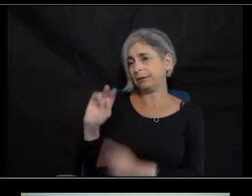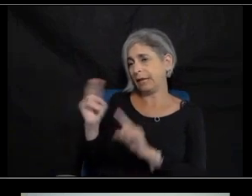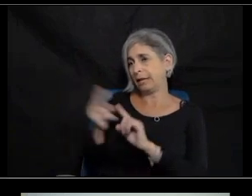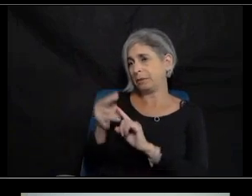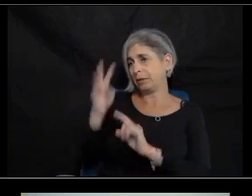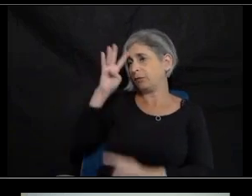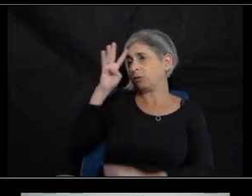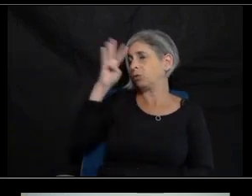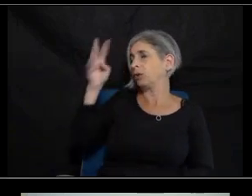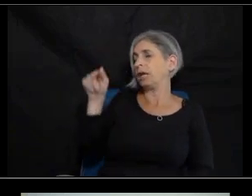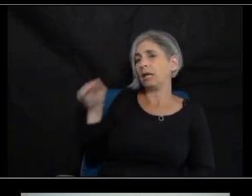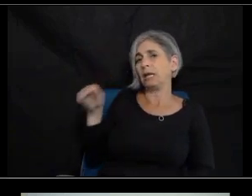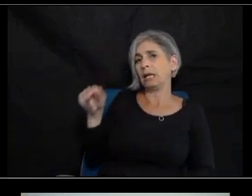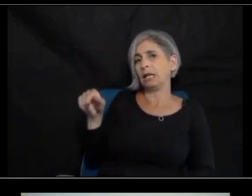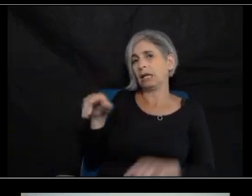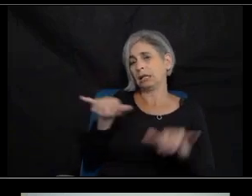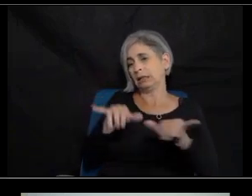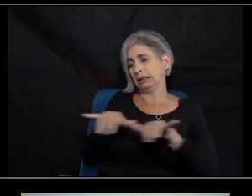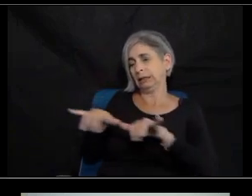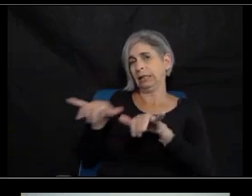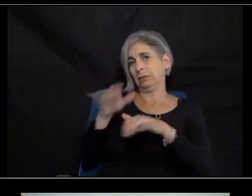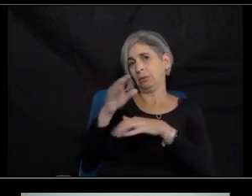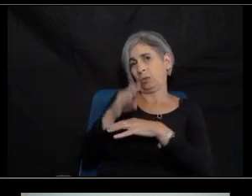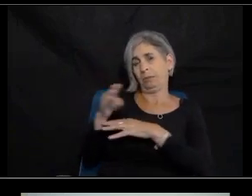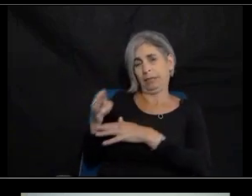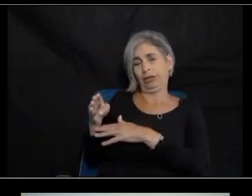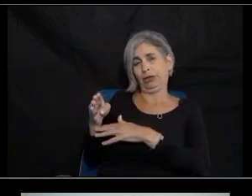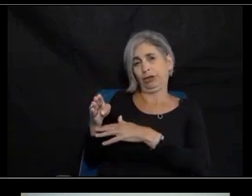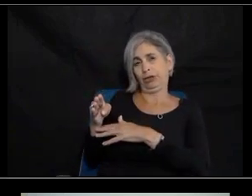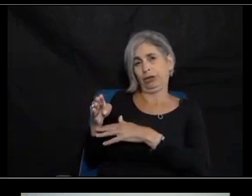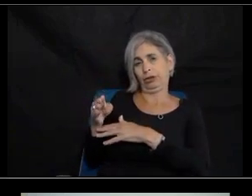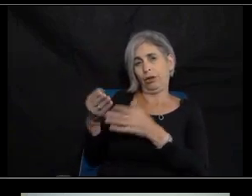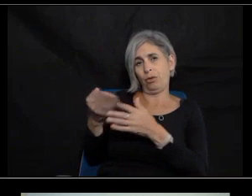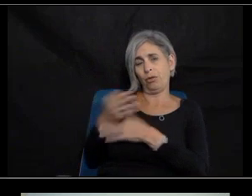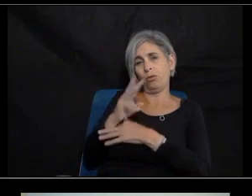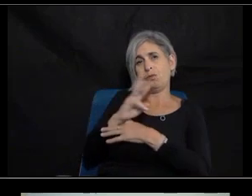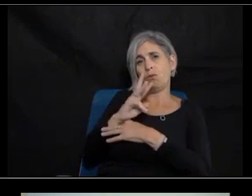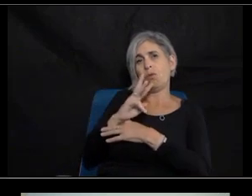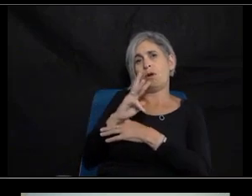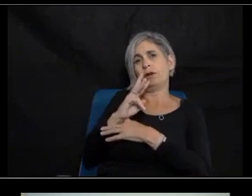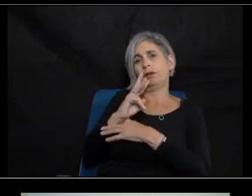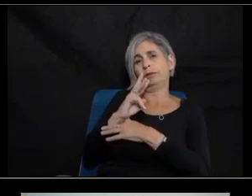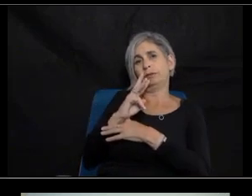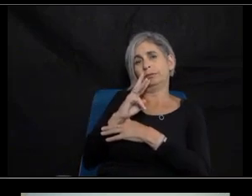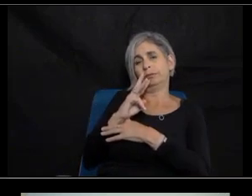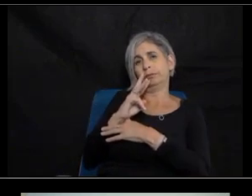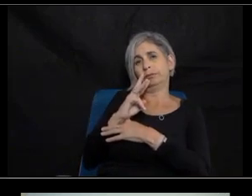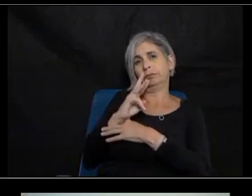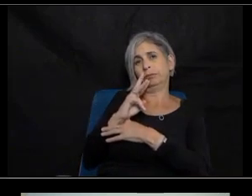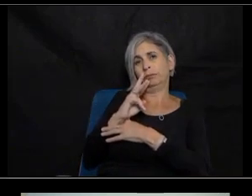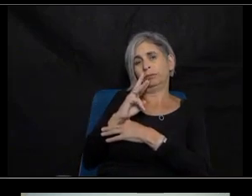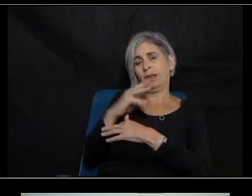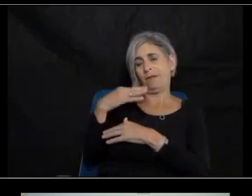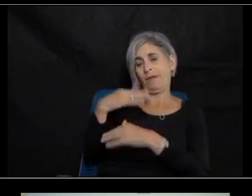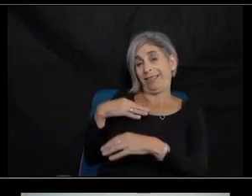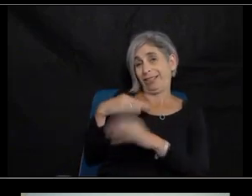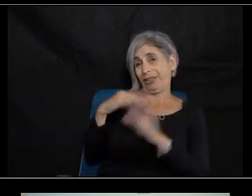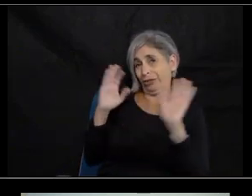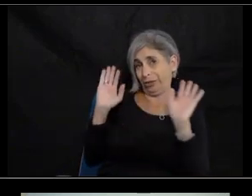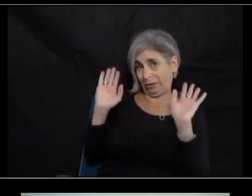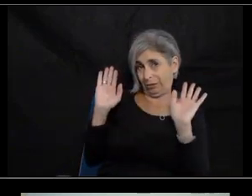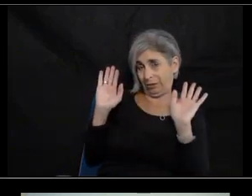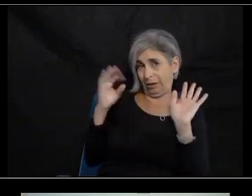creating a sustainable Boynton Beach through the water utility based on voluntary. It's kind of,